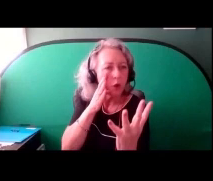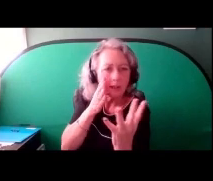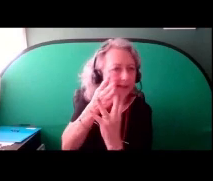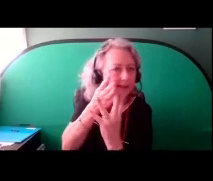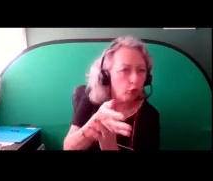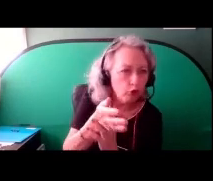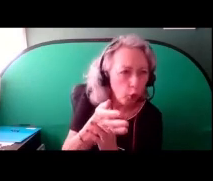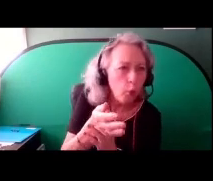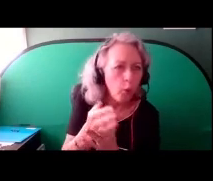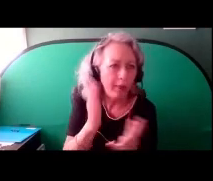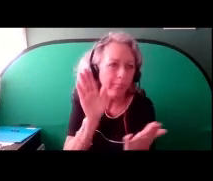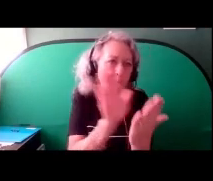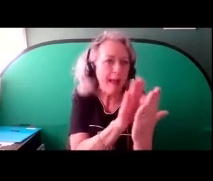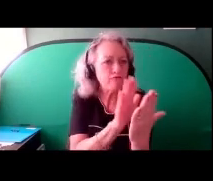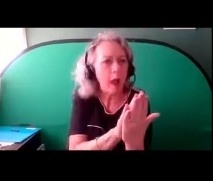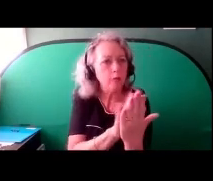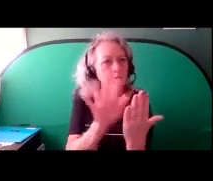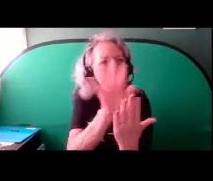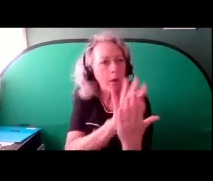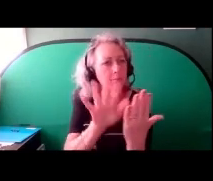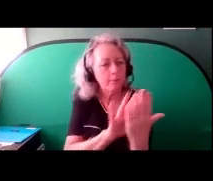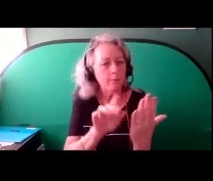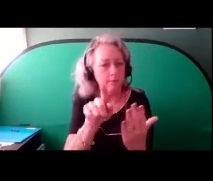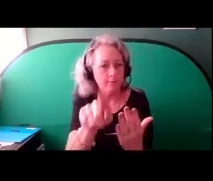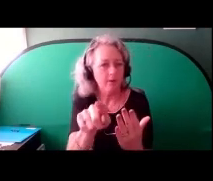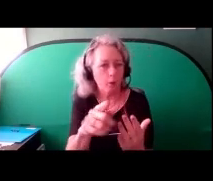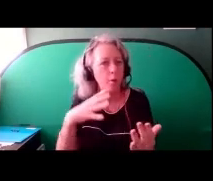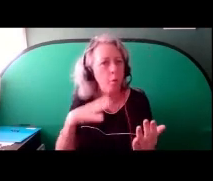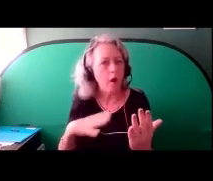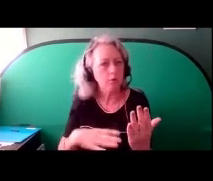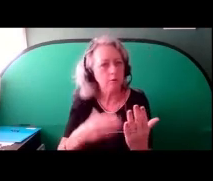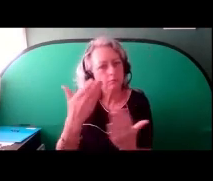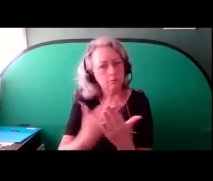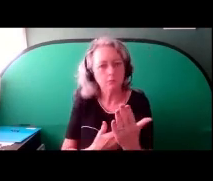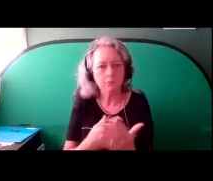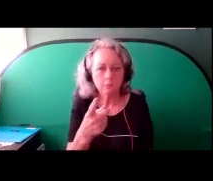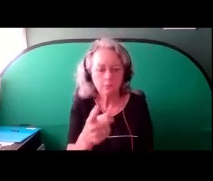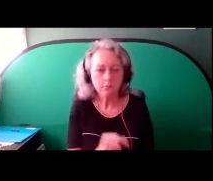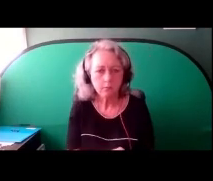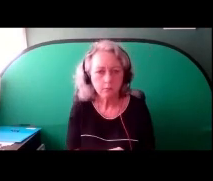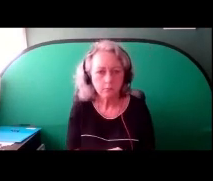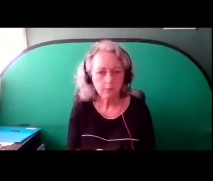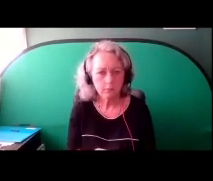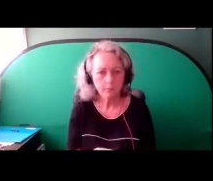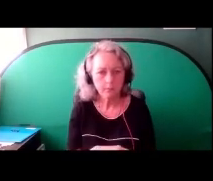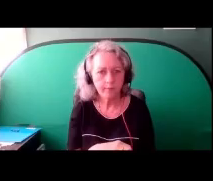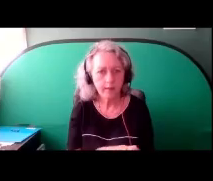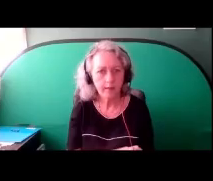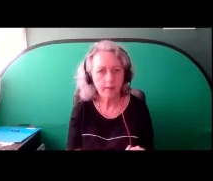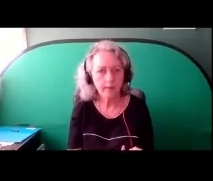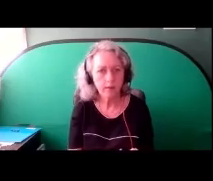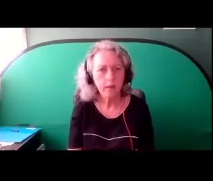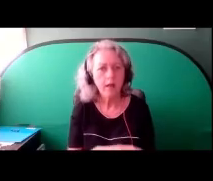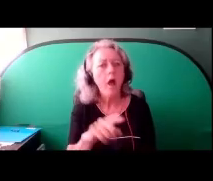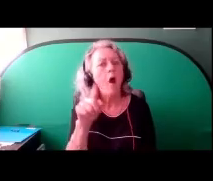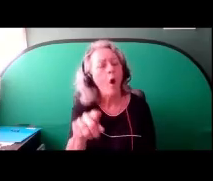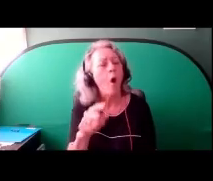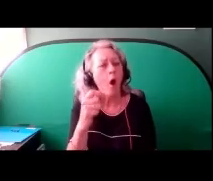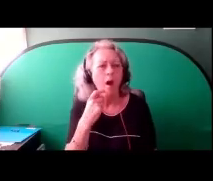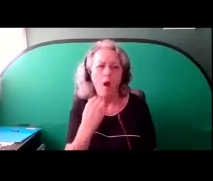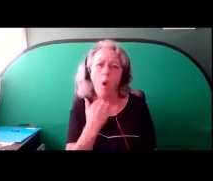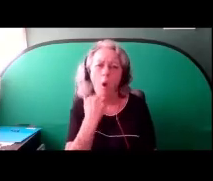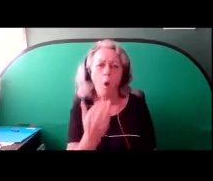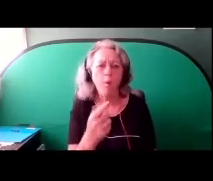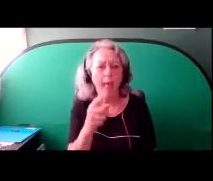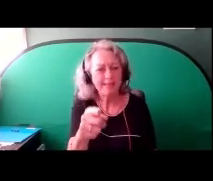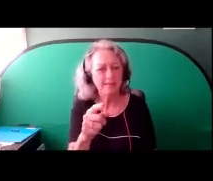text against that background a lot better, which is always what we're after. Always thinking about increasing the contrast. It's the same as making